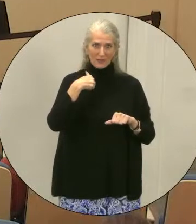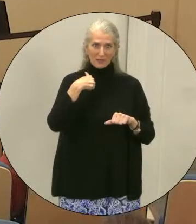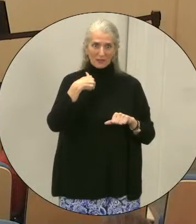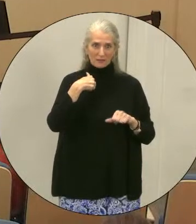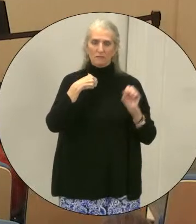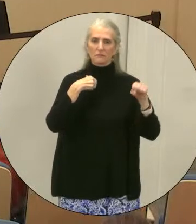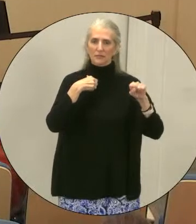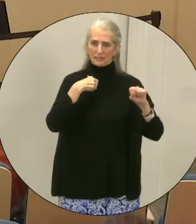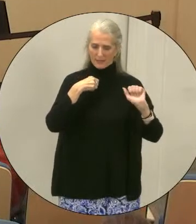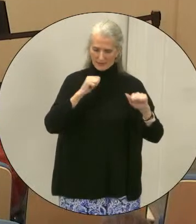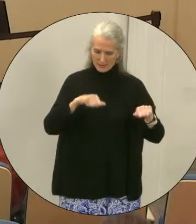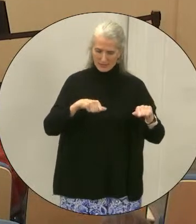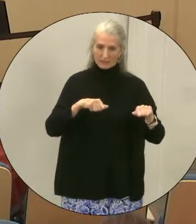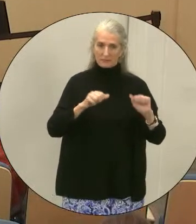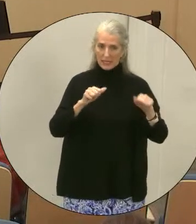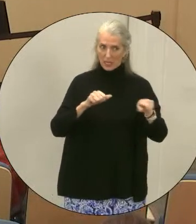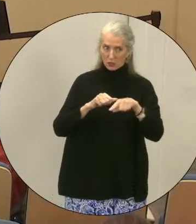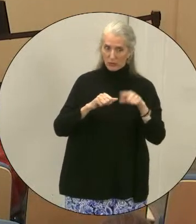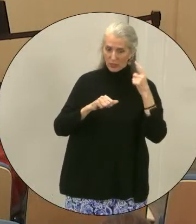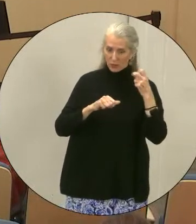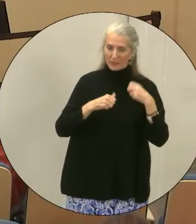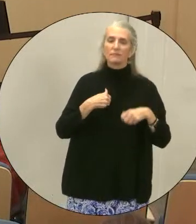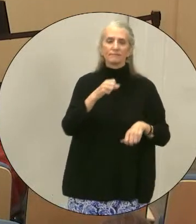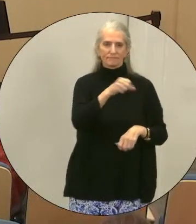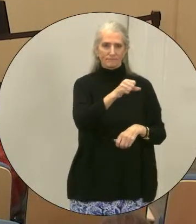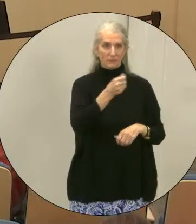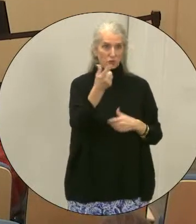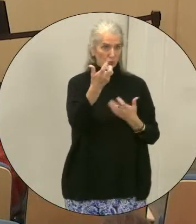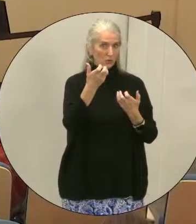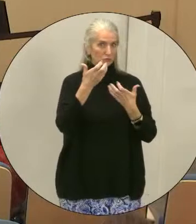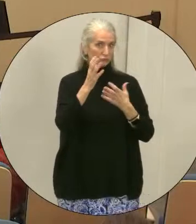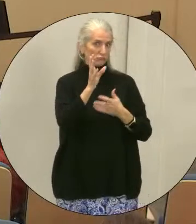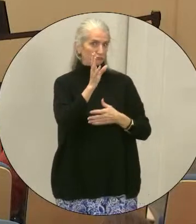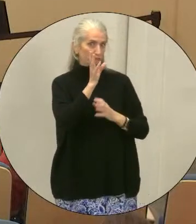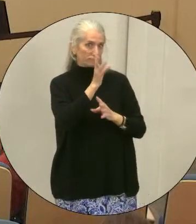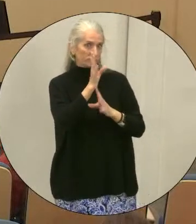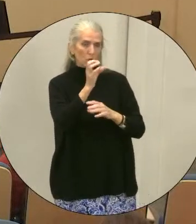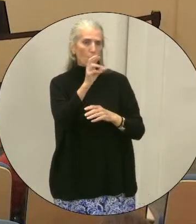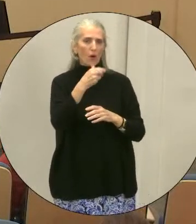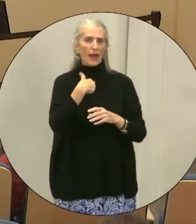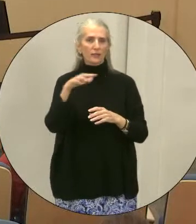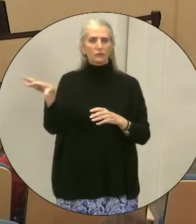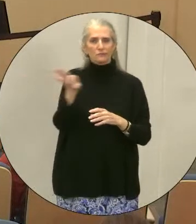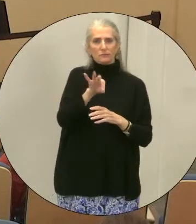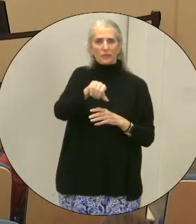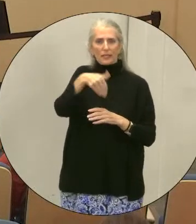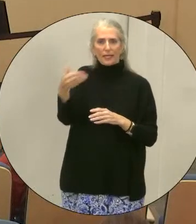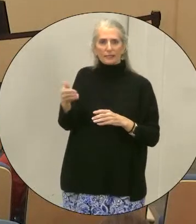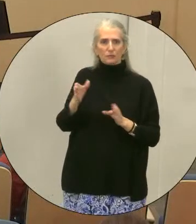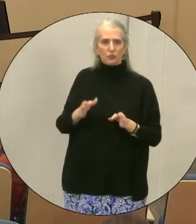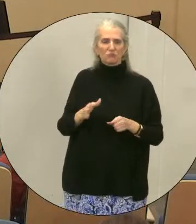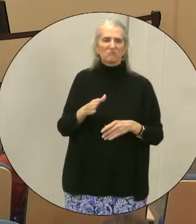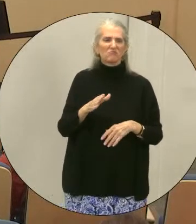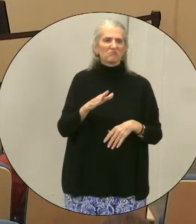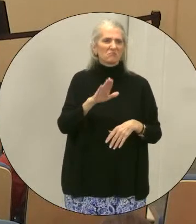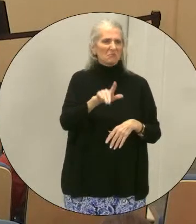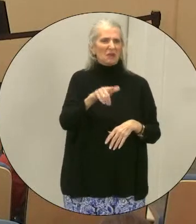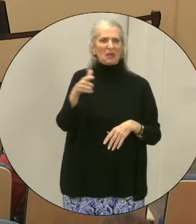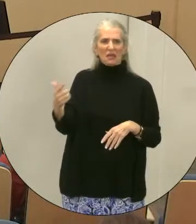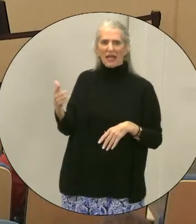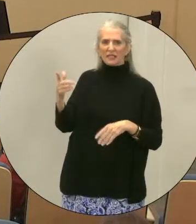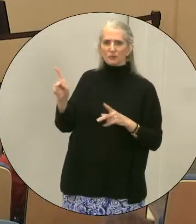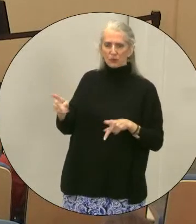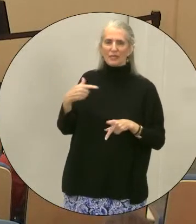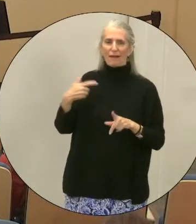Yes, I can. Can you all hear me? Yes. Would you like to go, or I could take the next person in the queue? Yeah, you can go to the next person and I'll